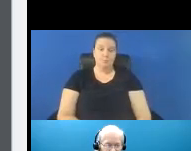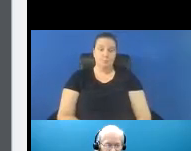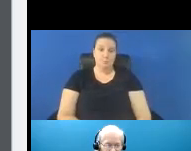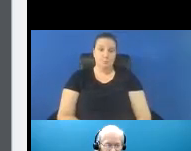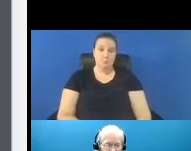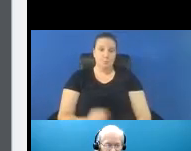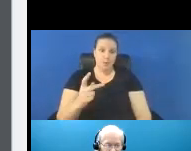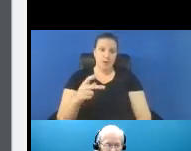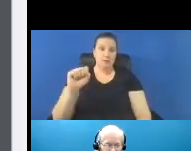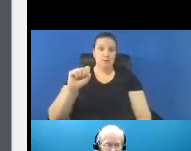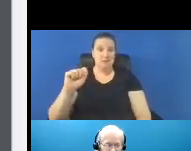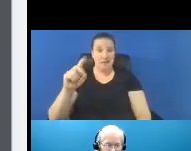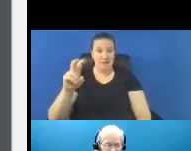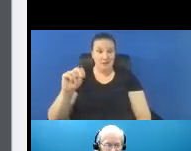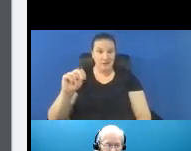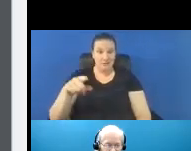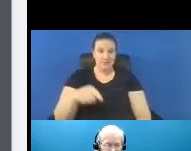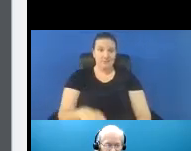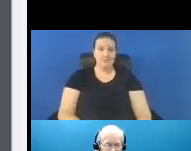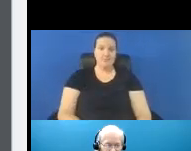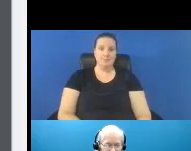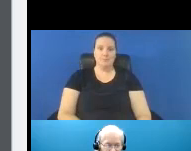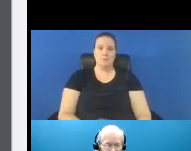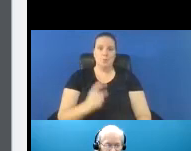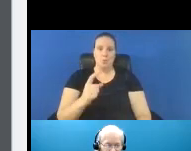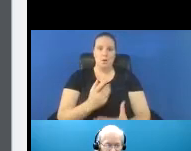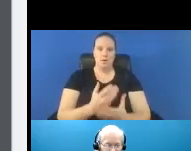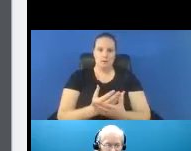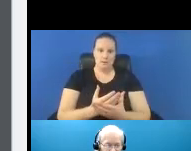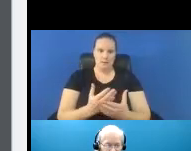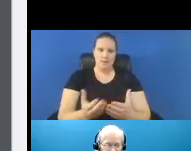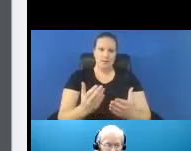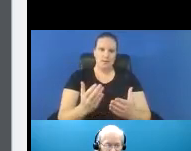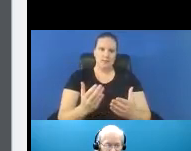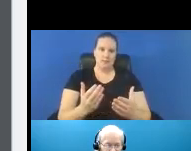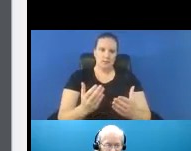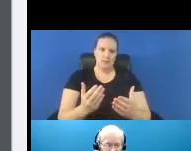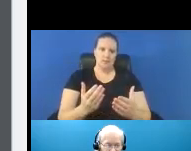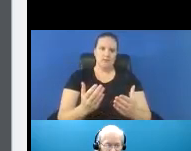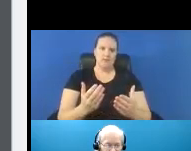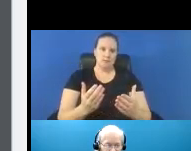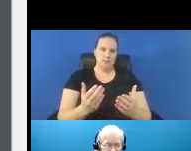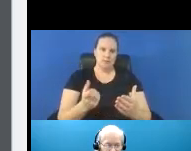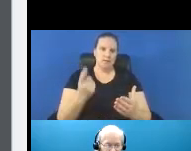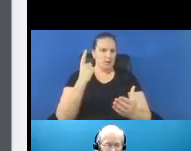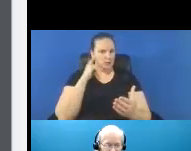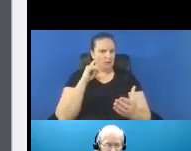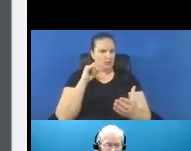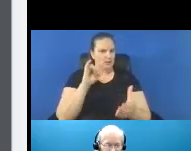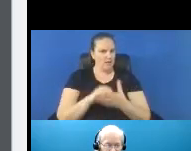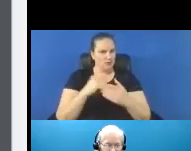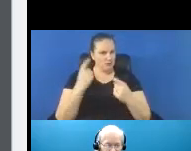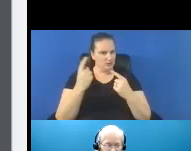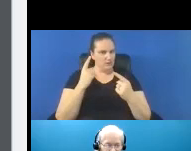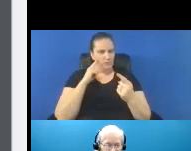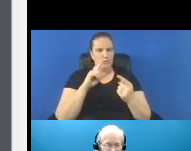Okay, Stephen. Yeah, one thing I think that needs to be considered if you're talking about